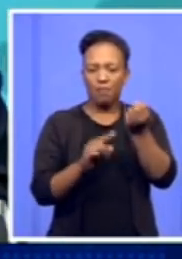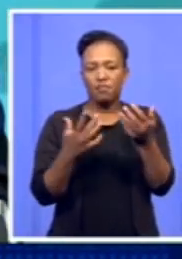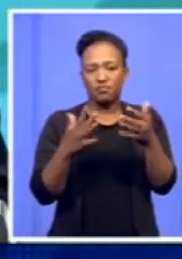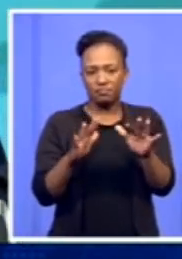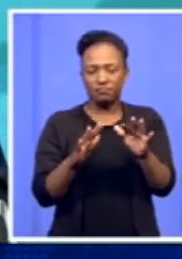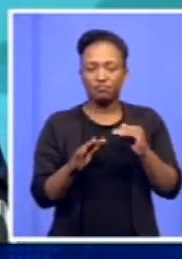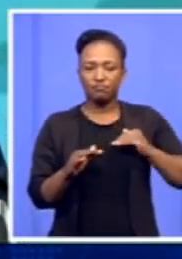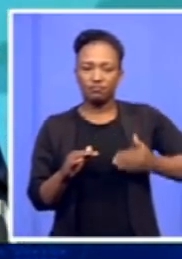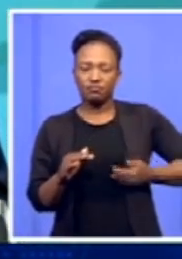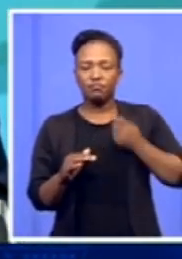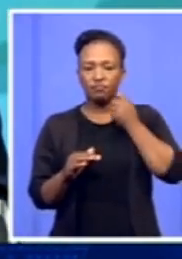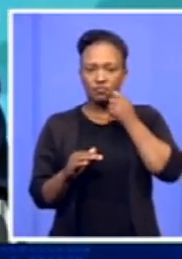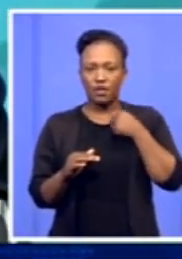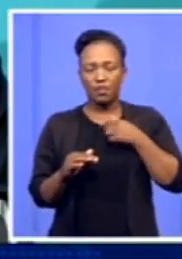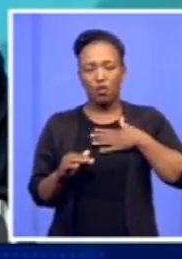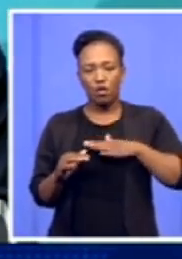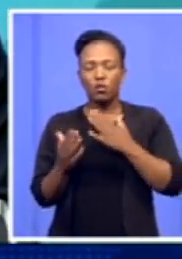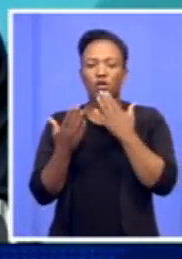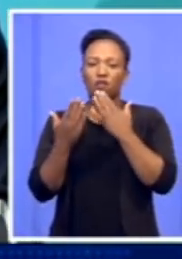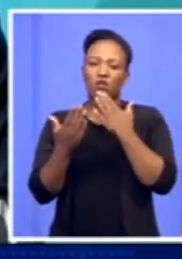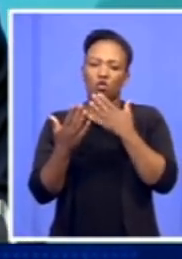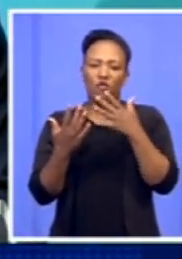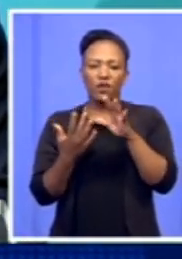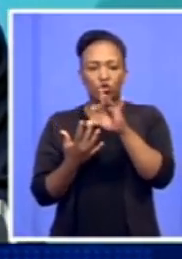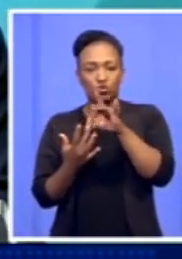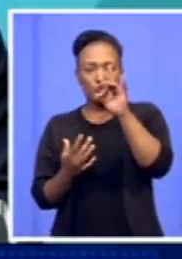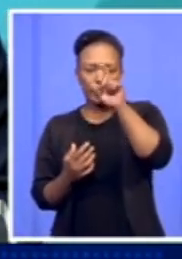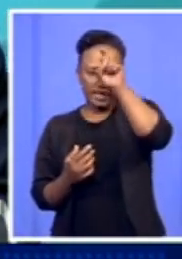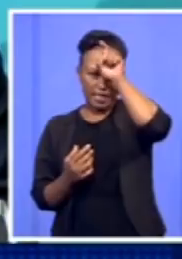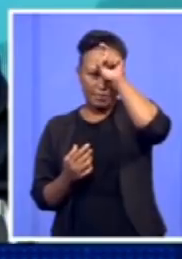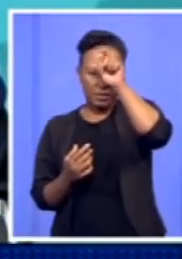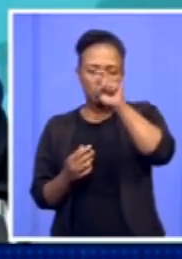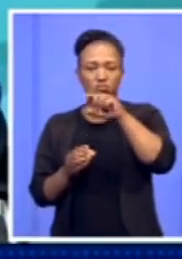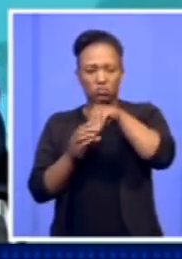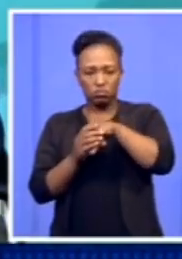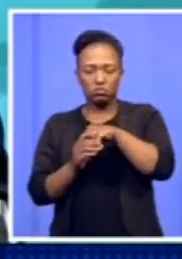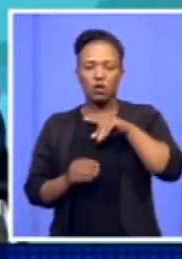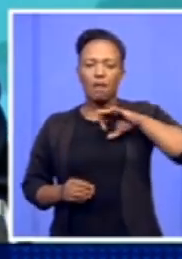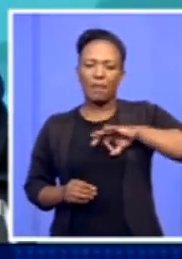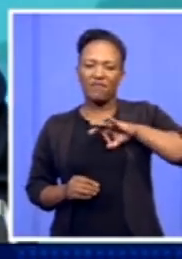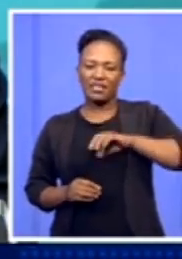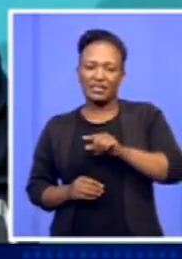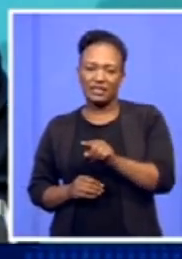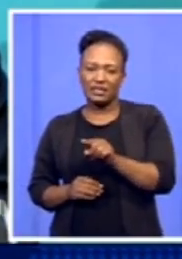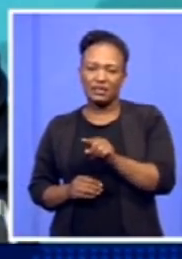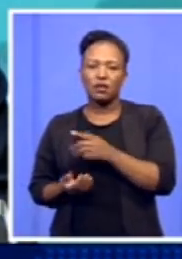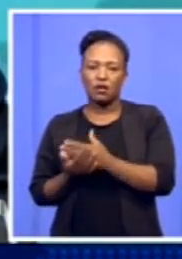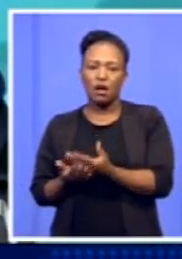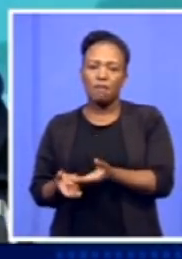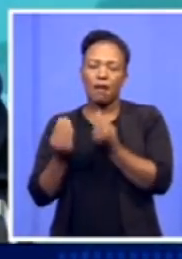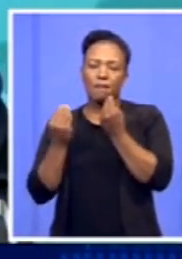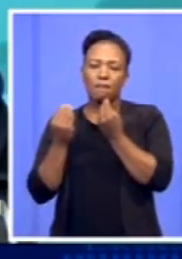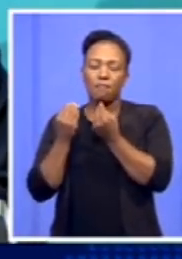you for having chosen Egypt as a beneficiary to receive the support in